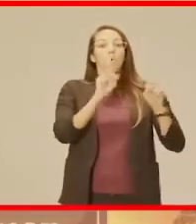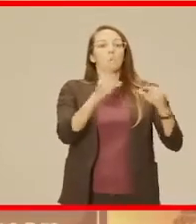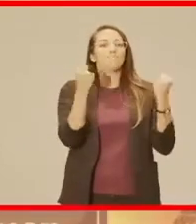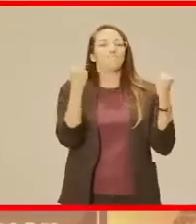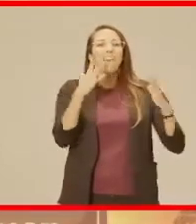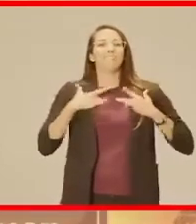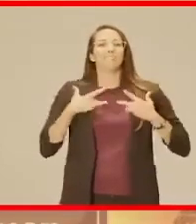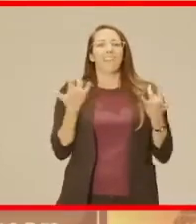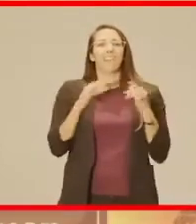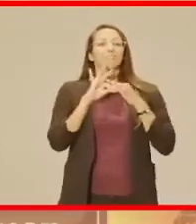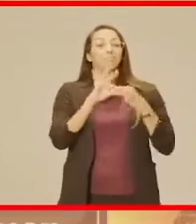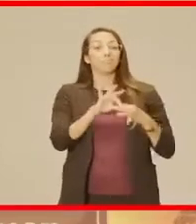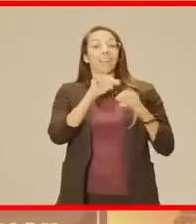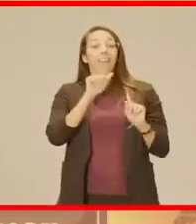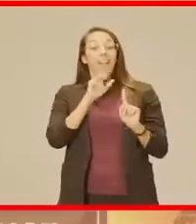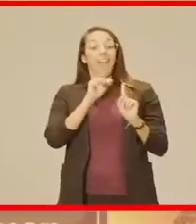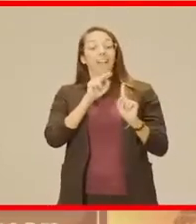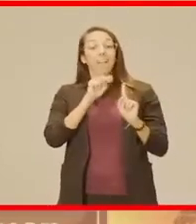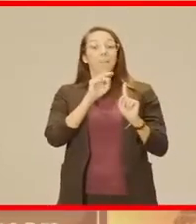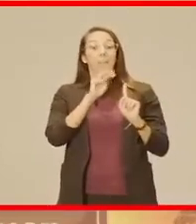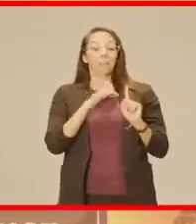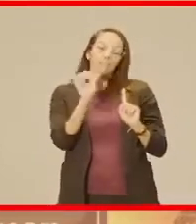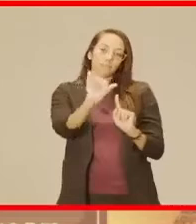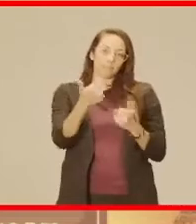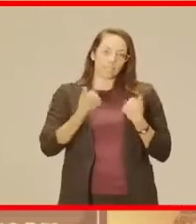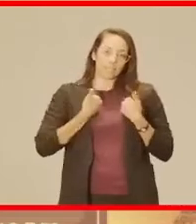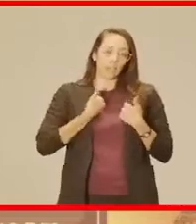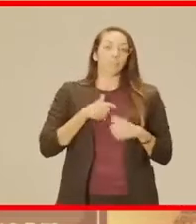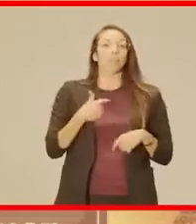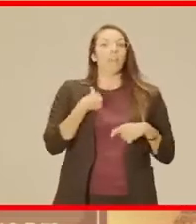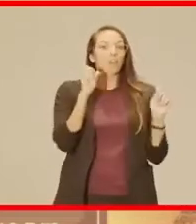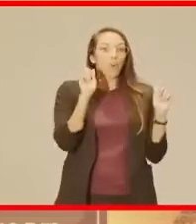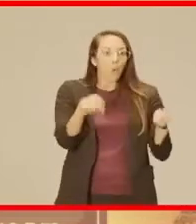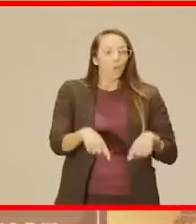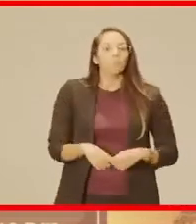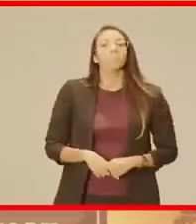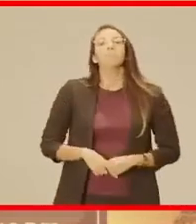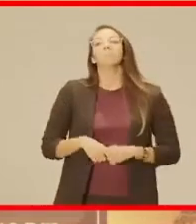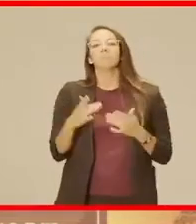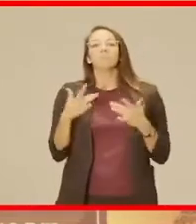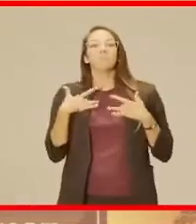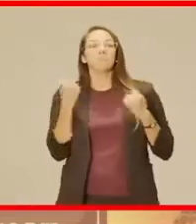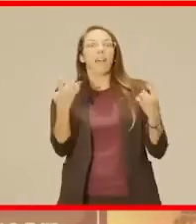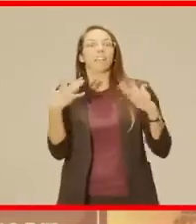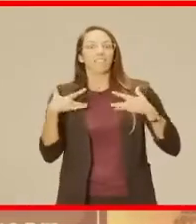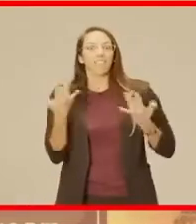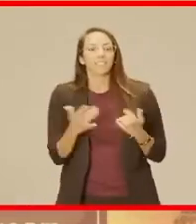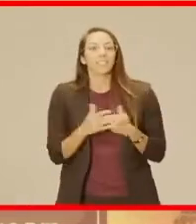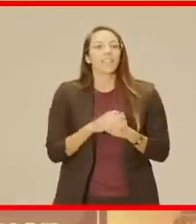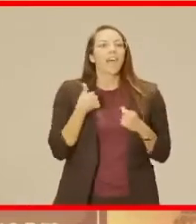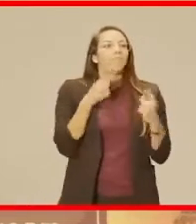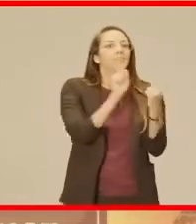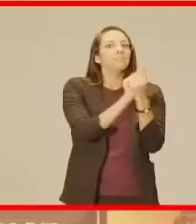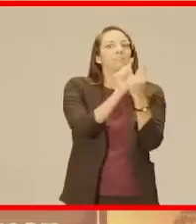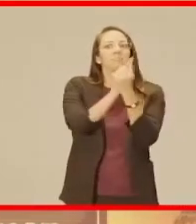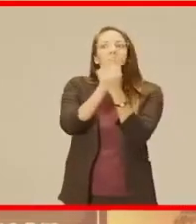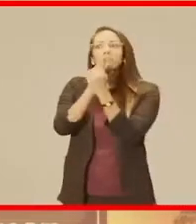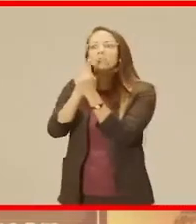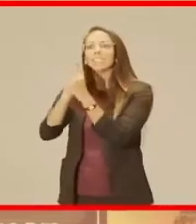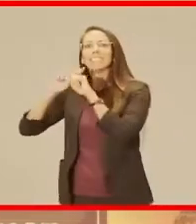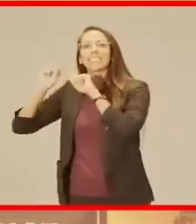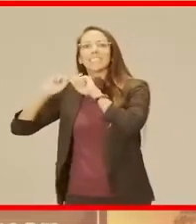myself, when I go to anime conventions, I come across many people with disabilities,